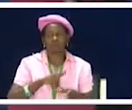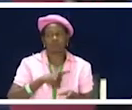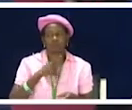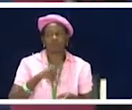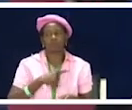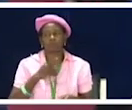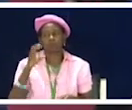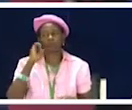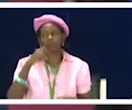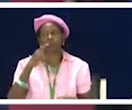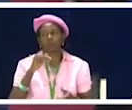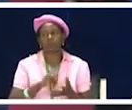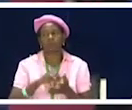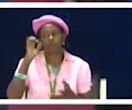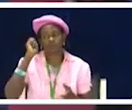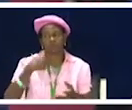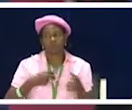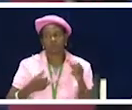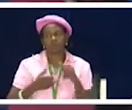I told you he had